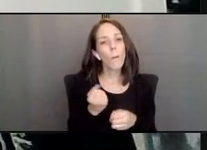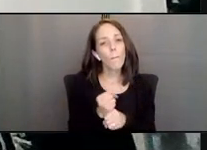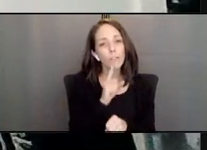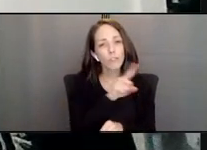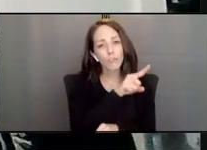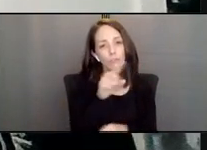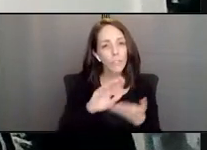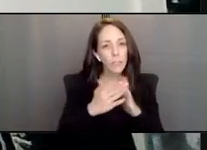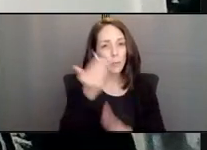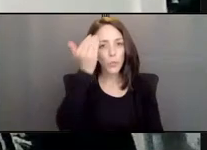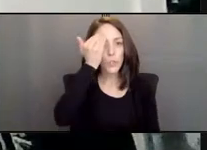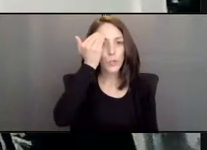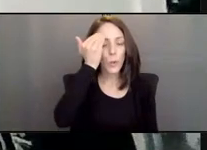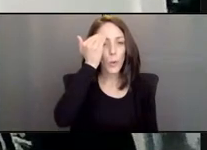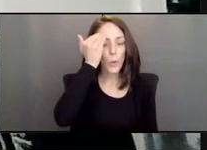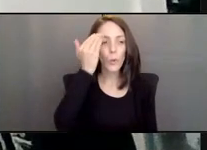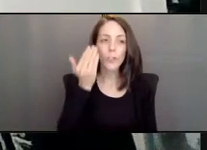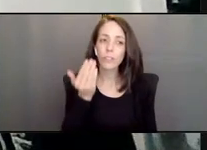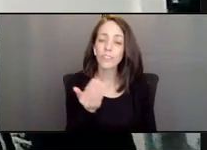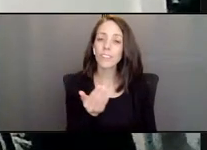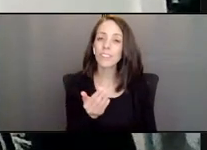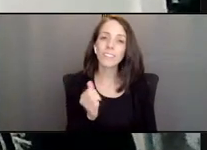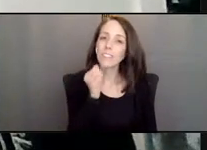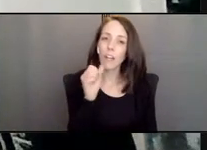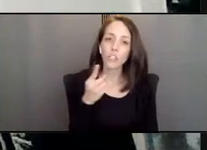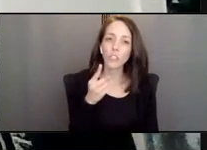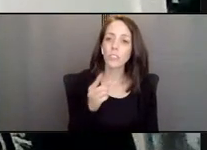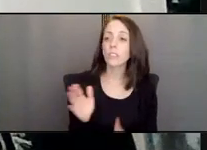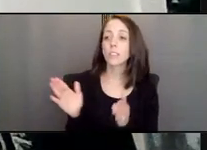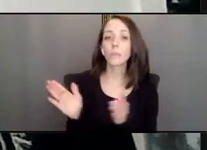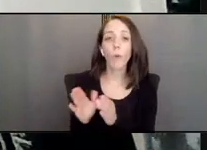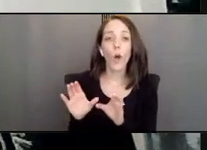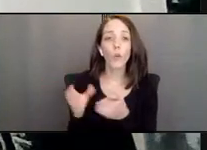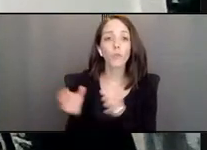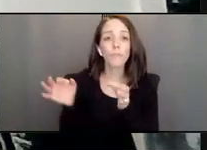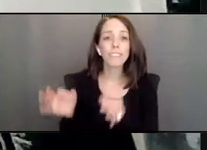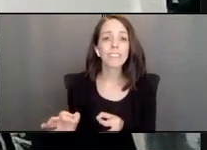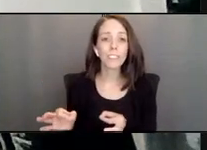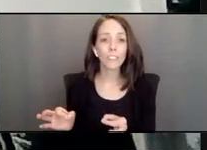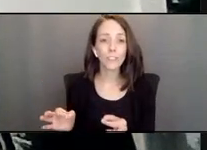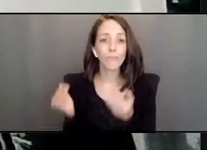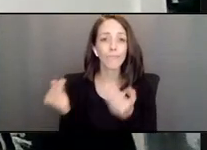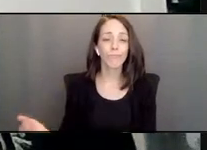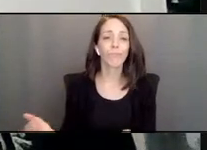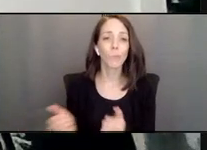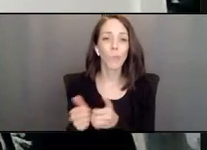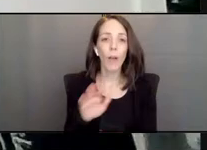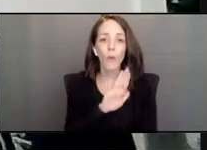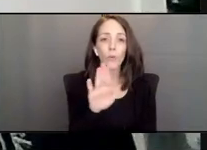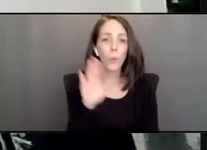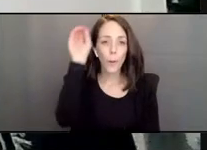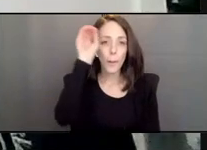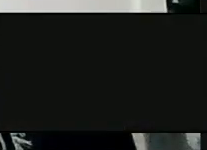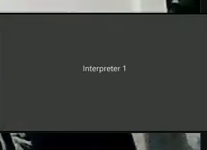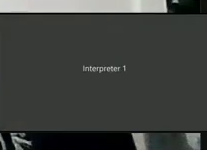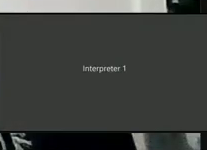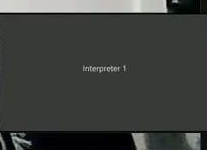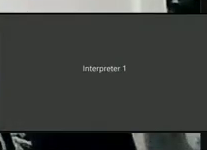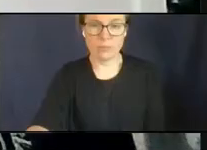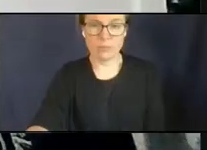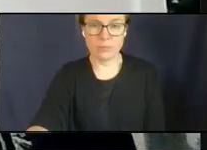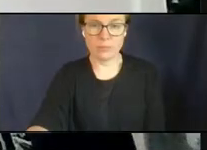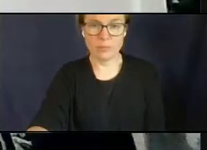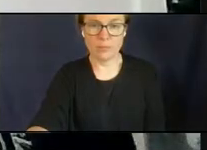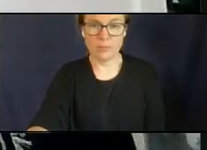just a small group of people that selected, hey, this is what we're going to do, and we're not going to do the other stuff. So just making sure there was all engagement. So that was